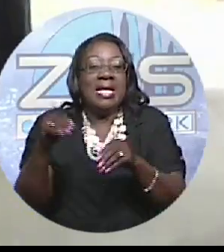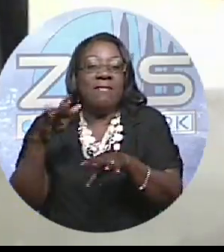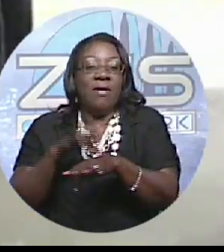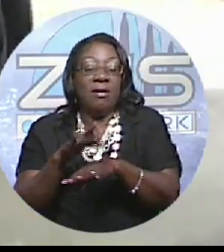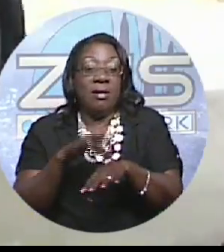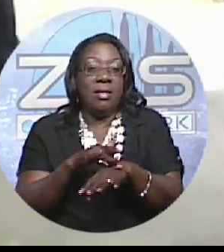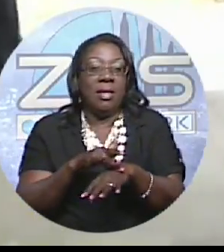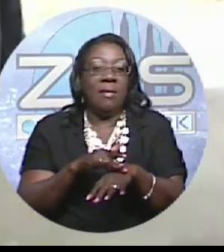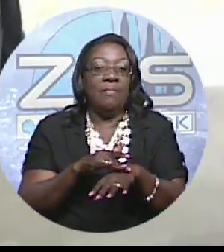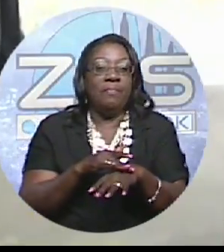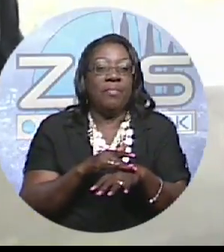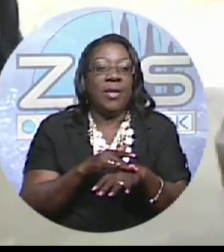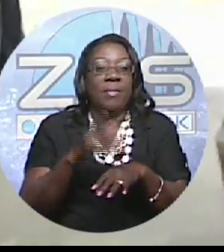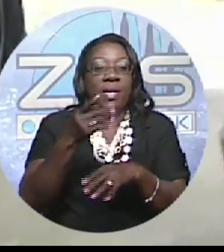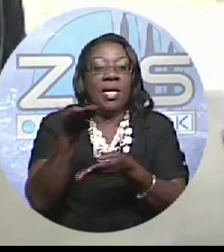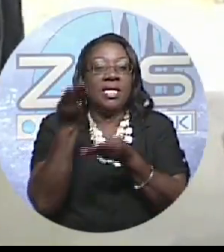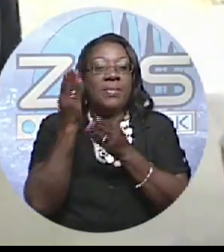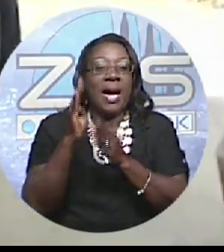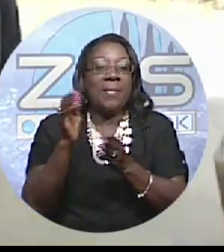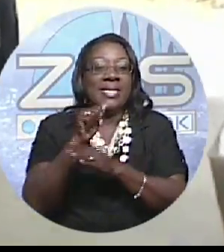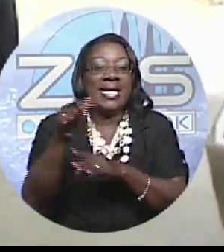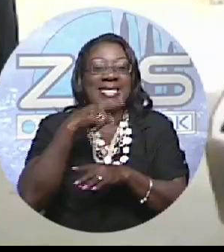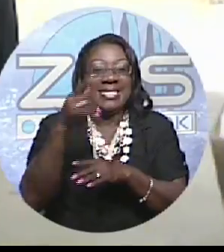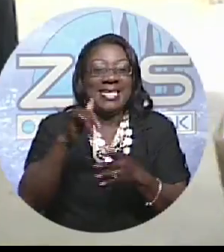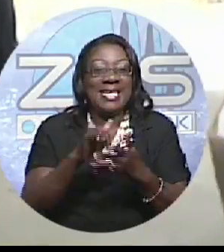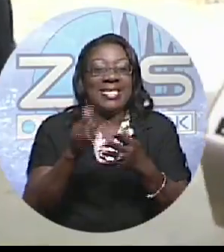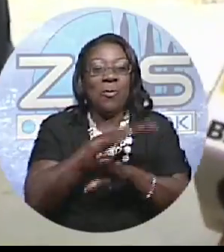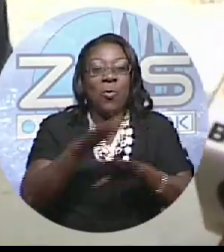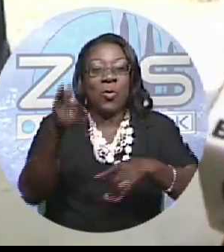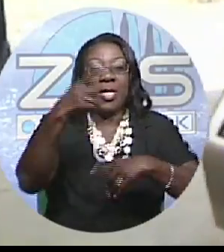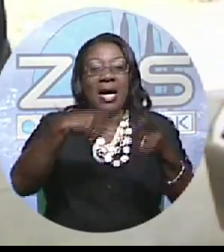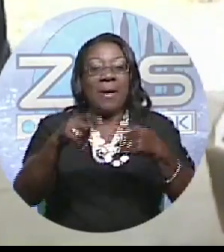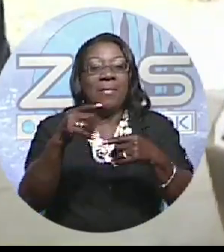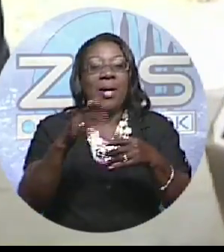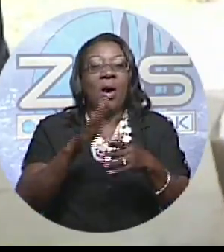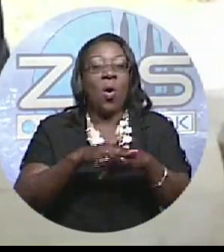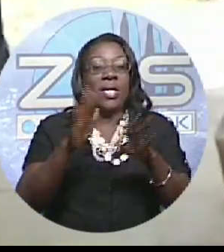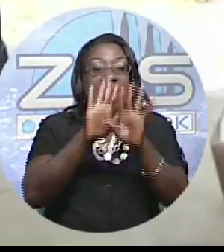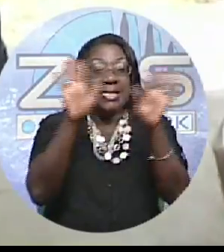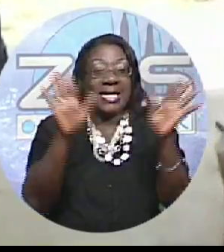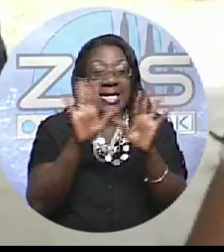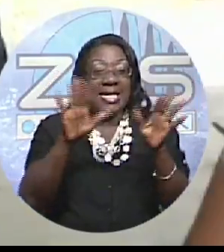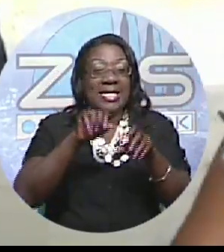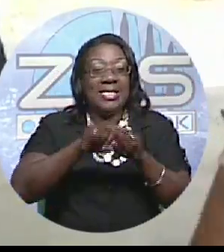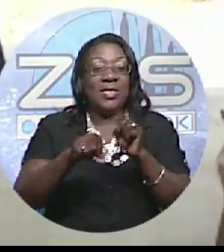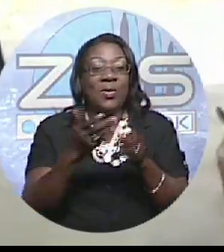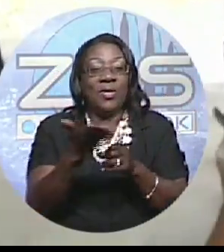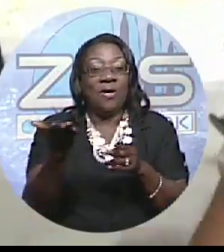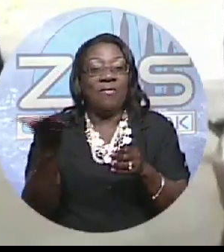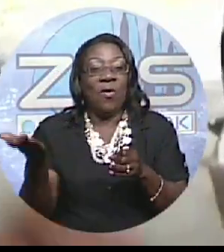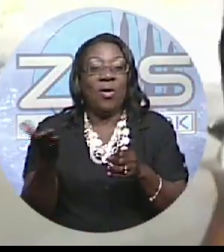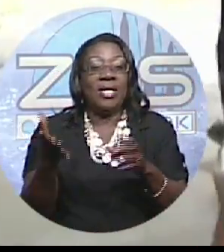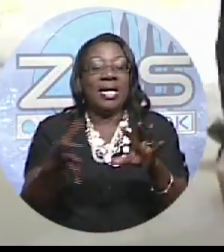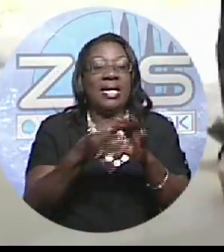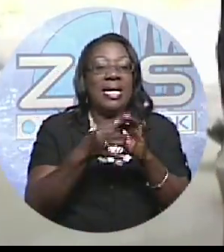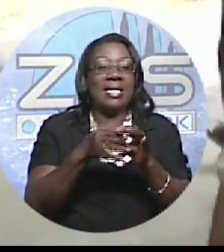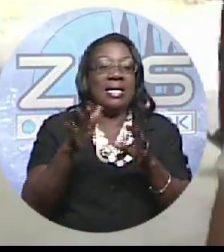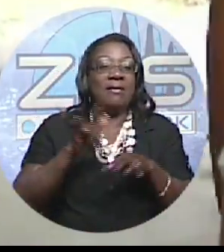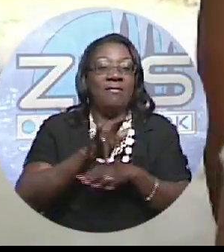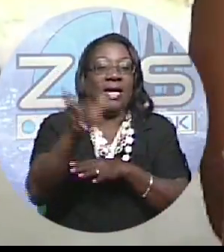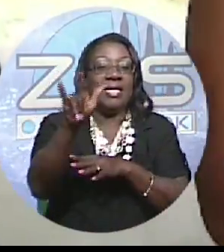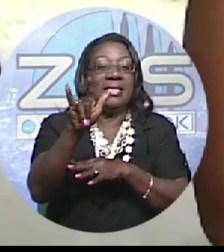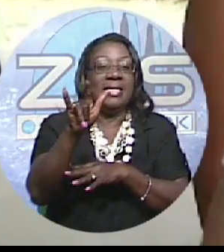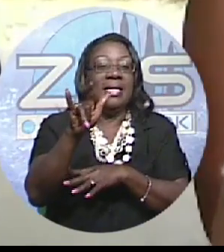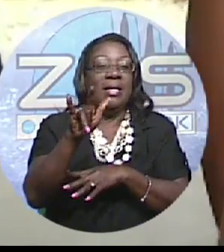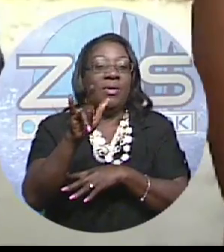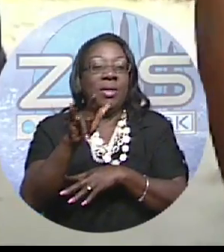leave earlier because Bahamas Air announced that the flight will be cancelled on Sunday. So they have connecting flights and everything, so they